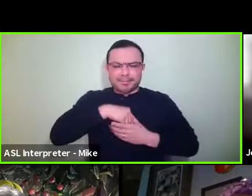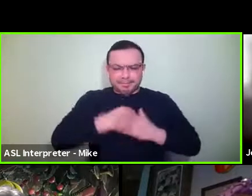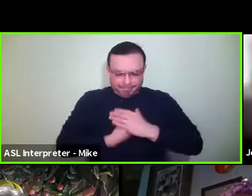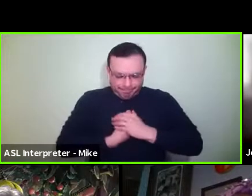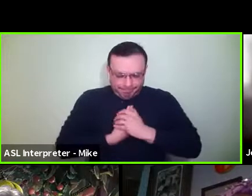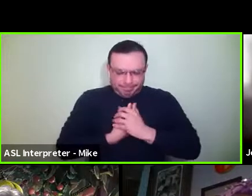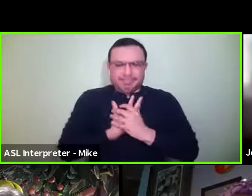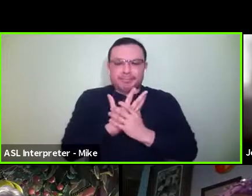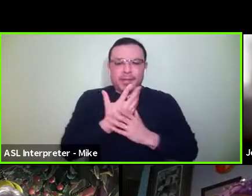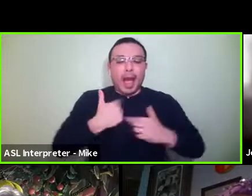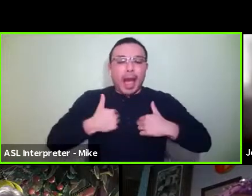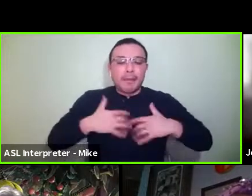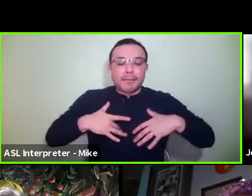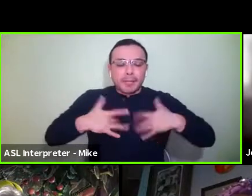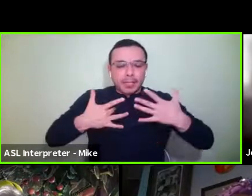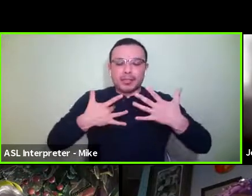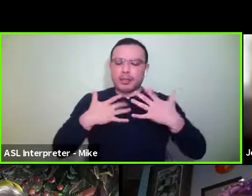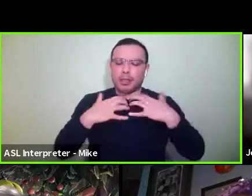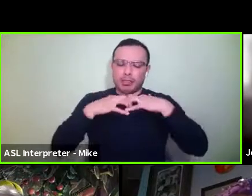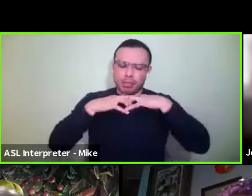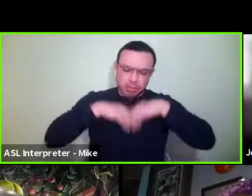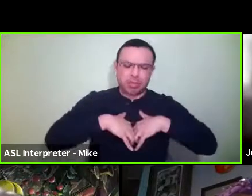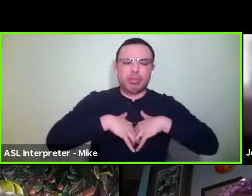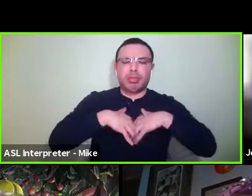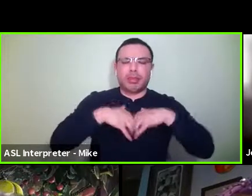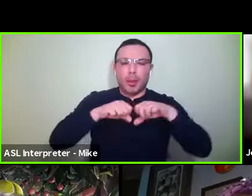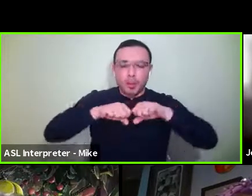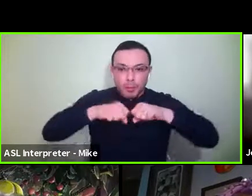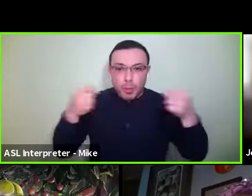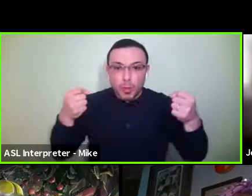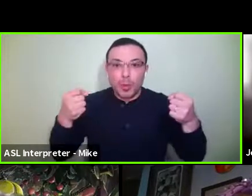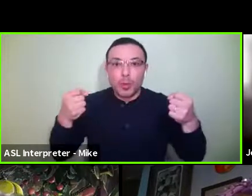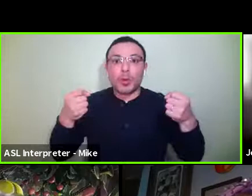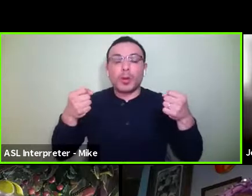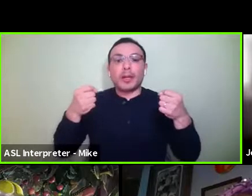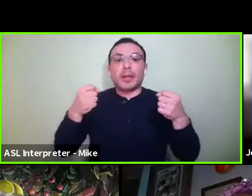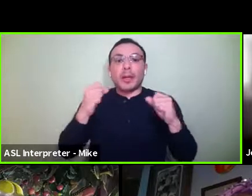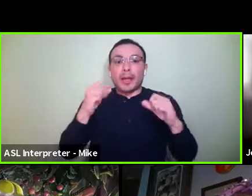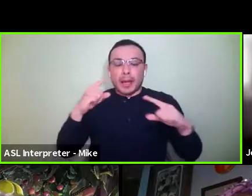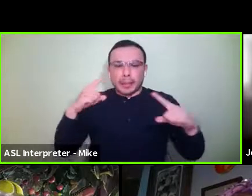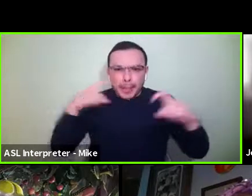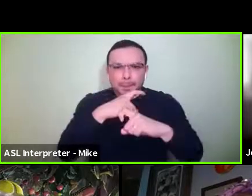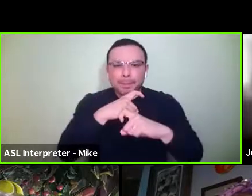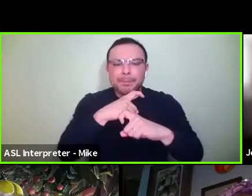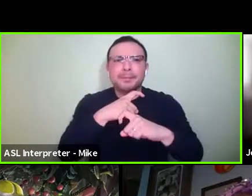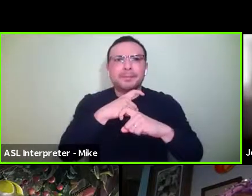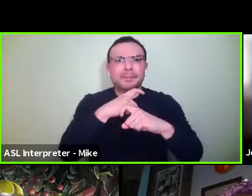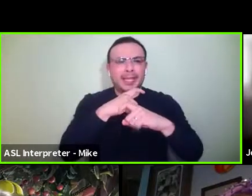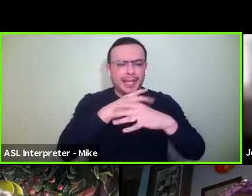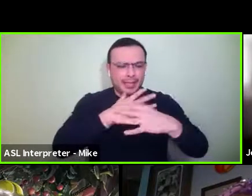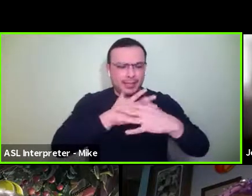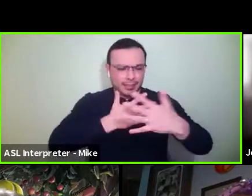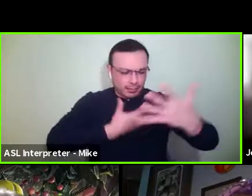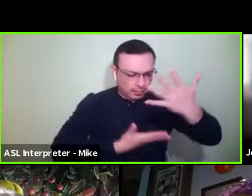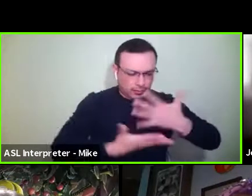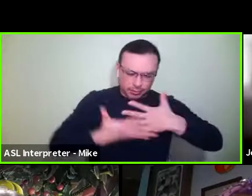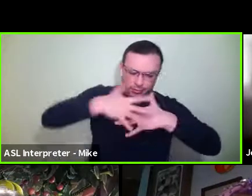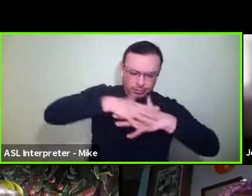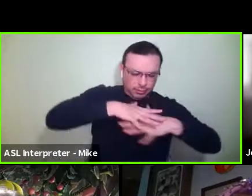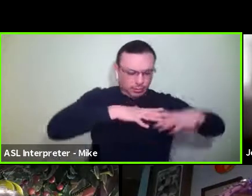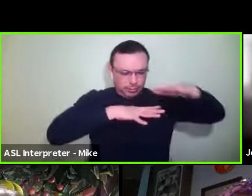as a sense of loss. That is a very complicated kind of interplay, and brings in,